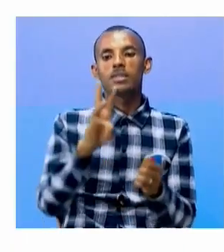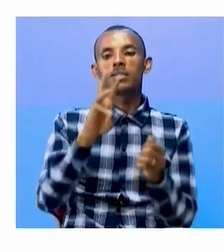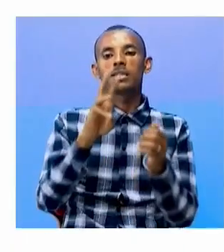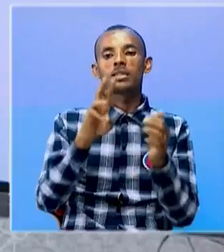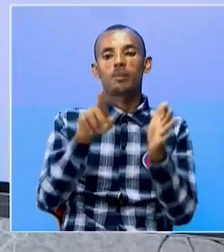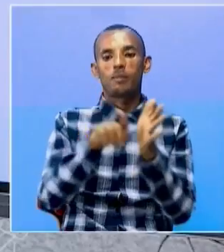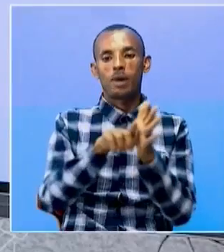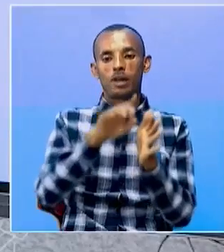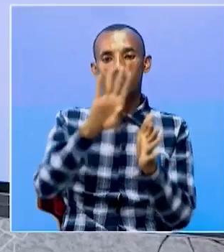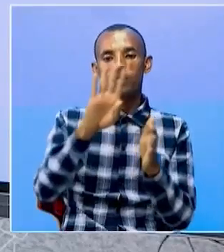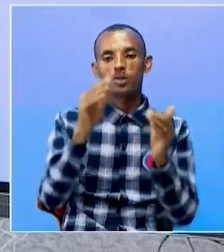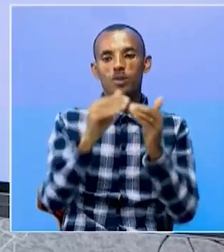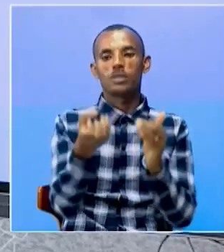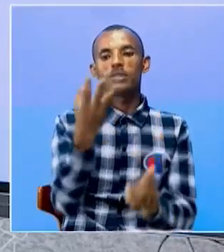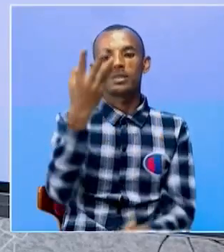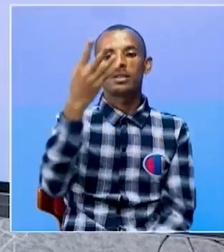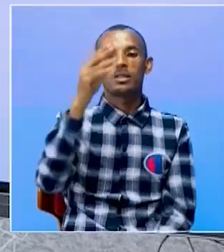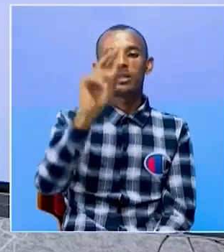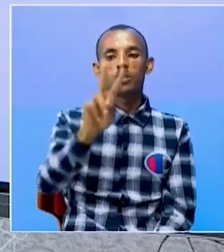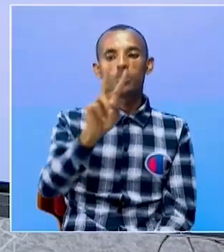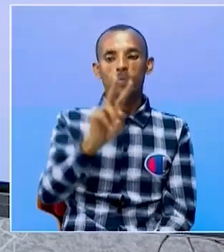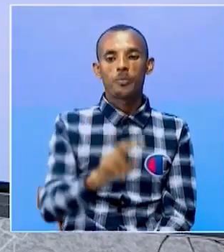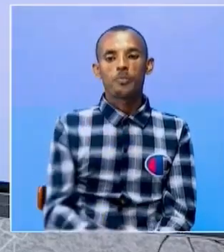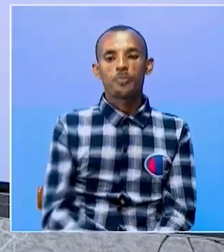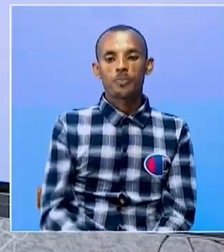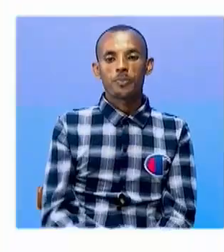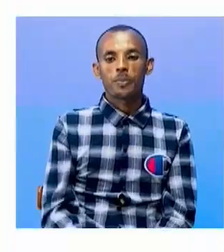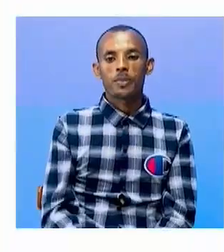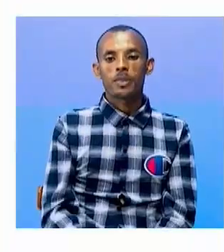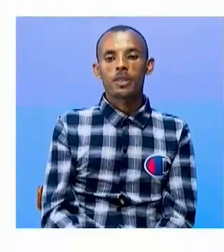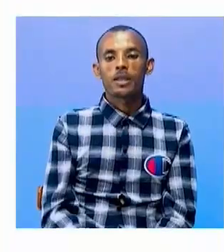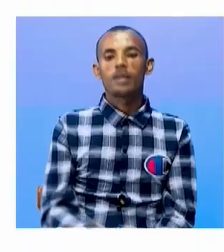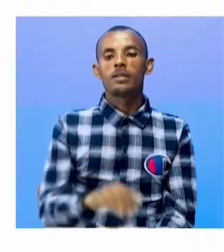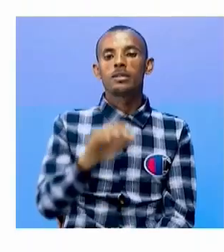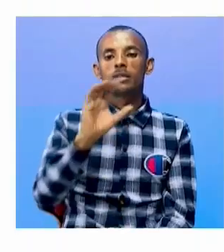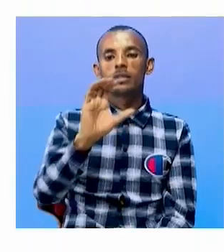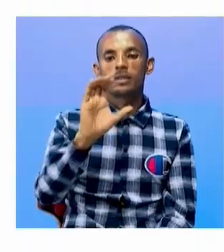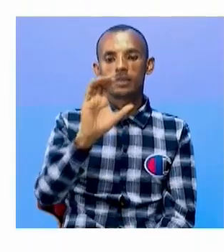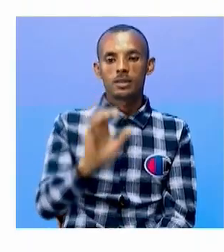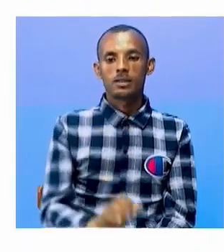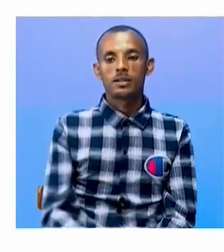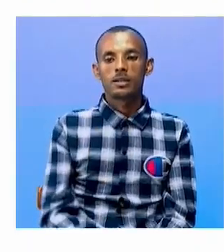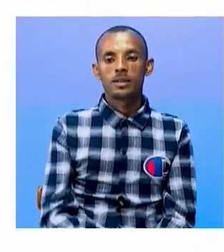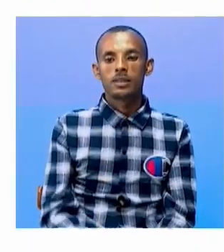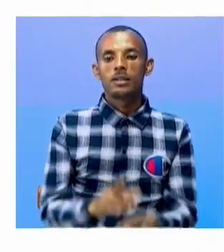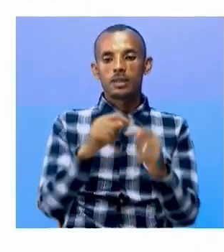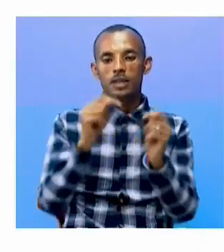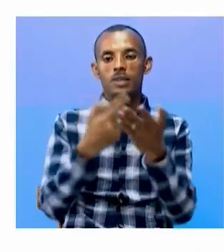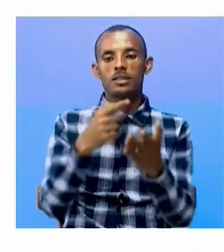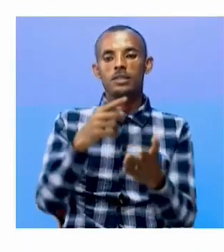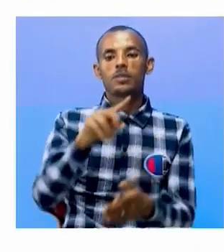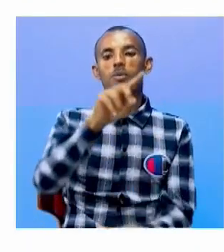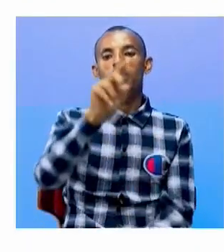2. This is it. So again, here, try this one.